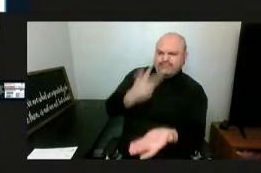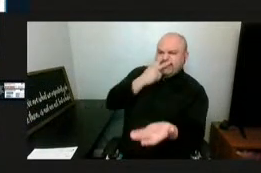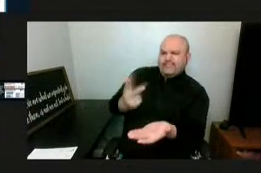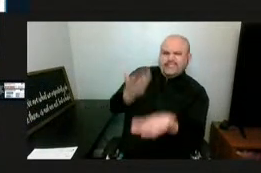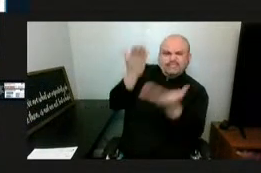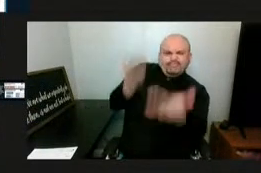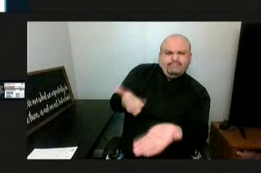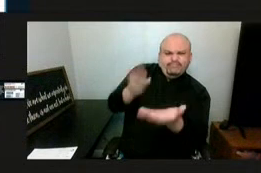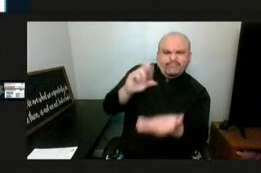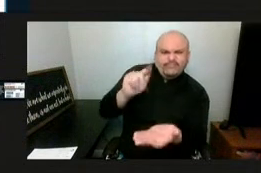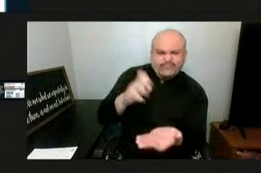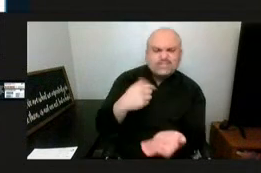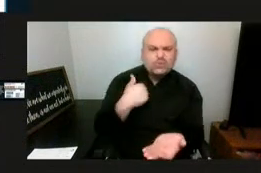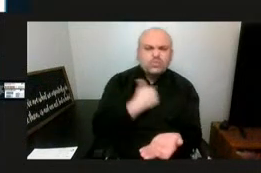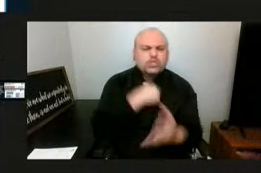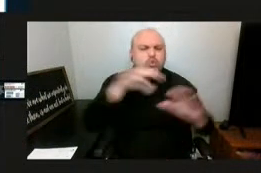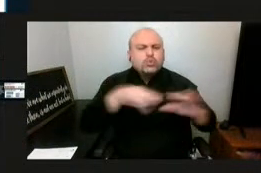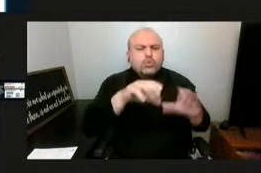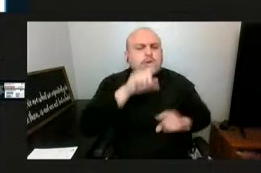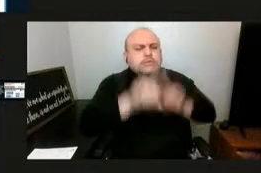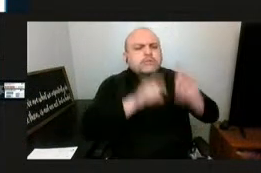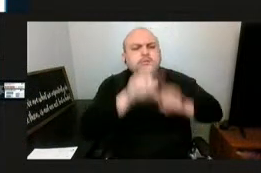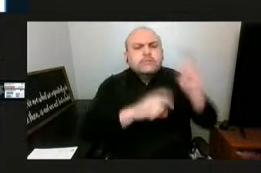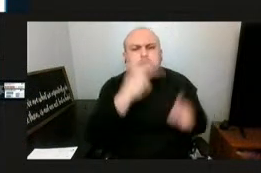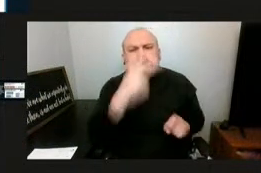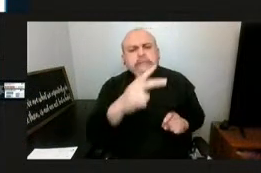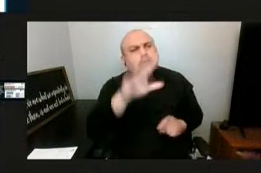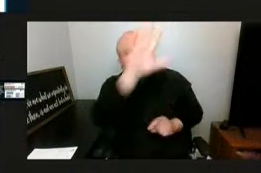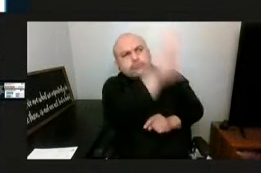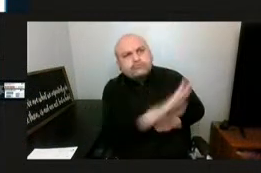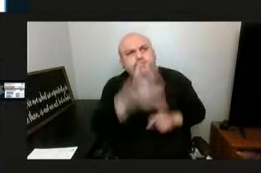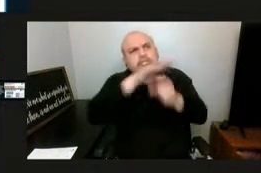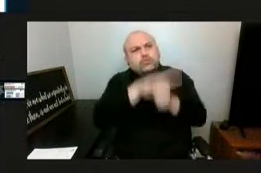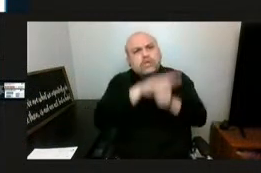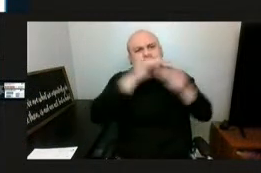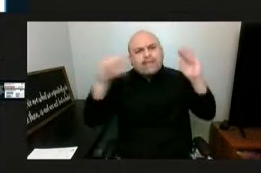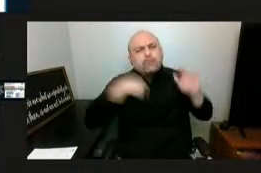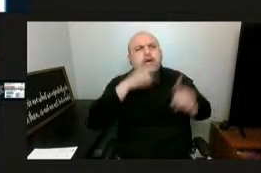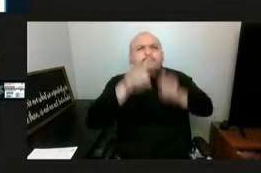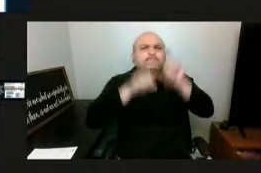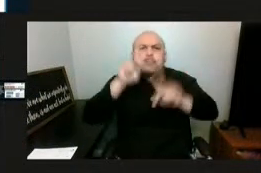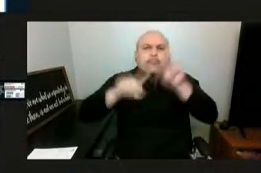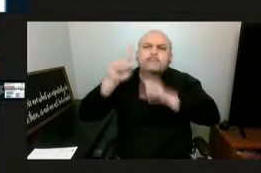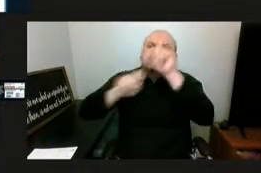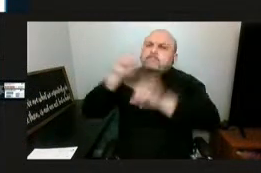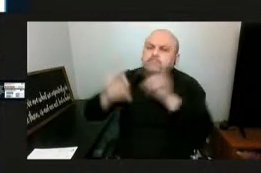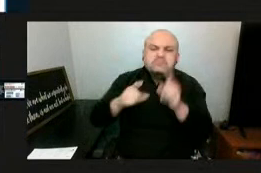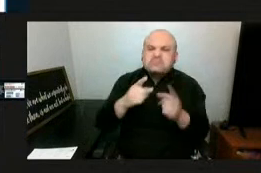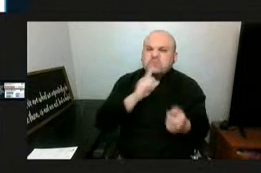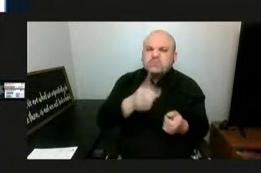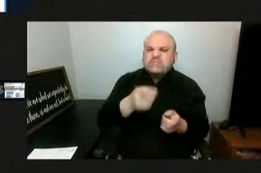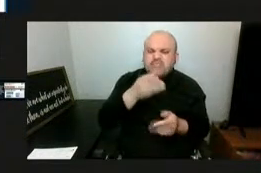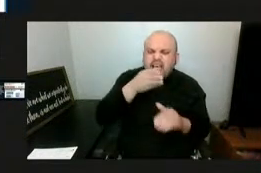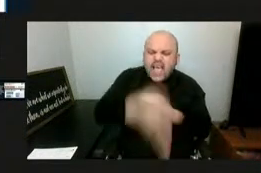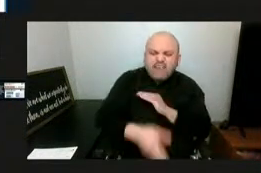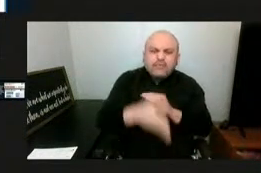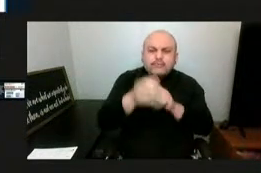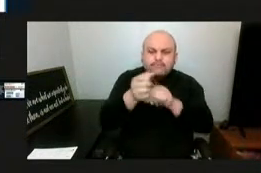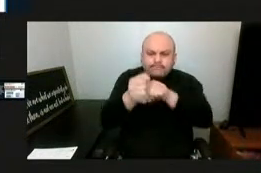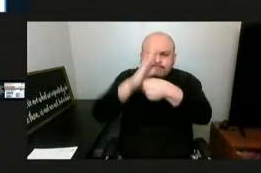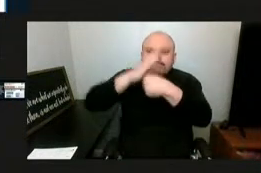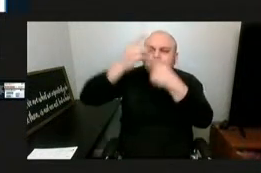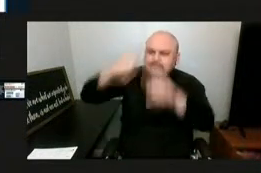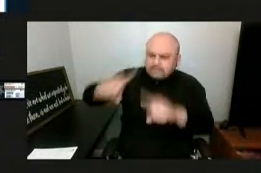We do a survey each year to look at the nation's stress levels, and immediately after the pandemic started, we saw a rise